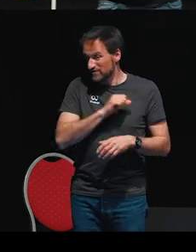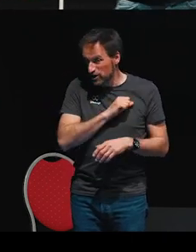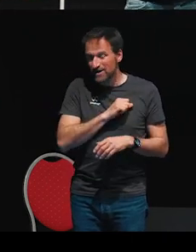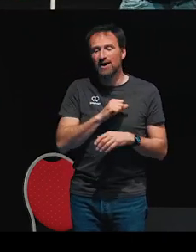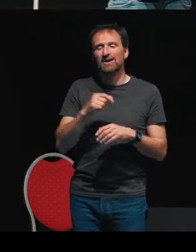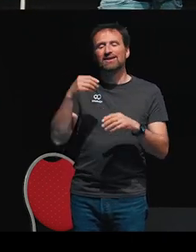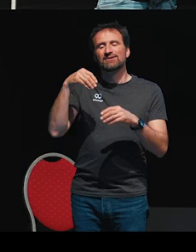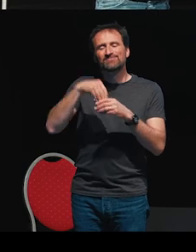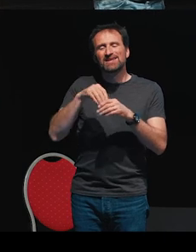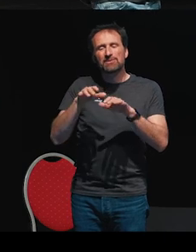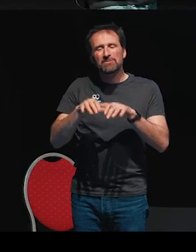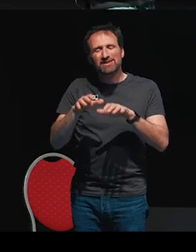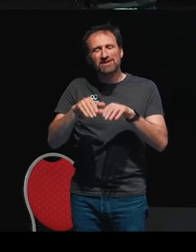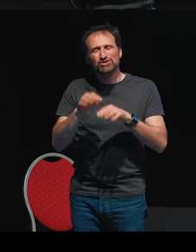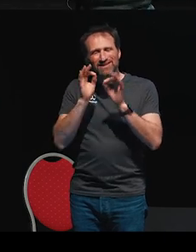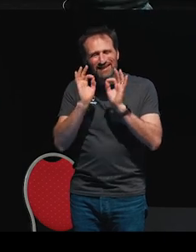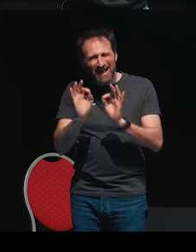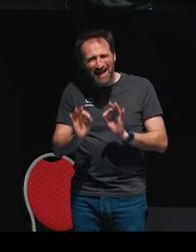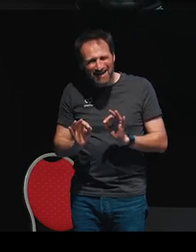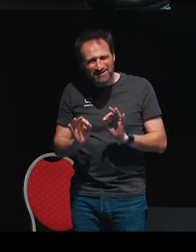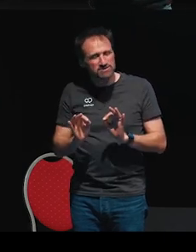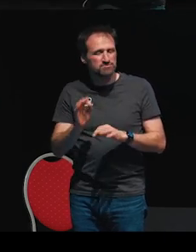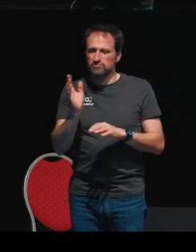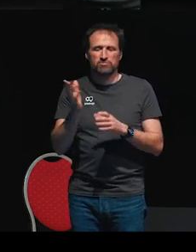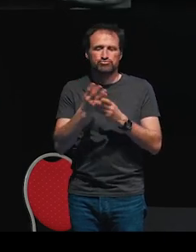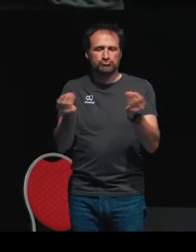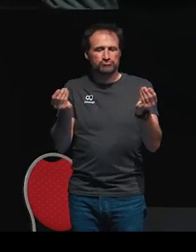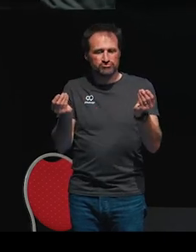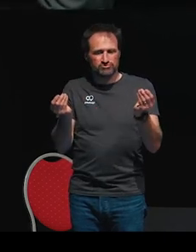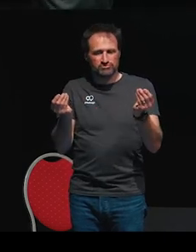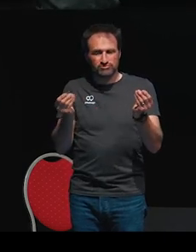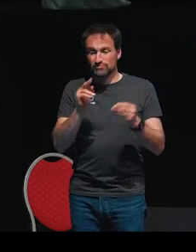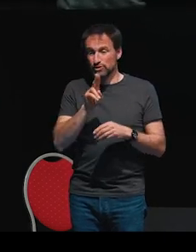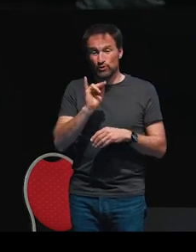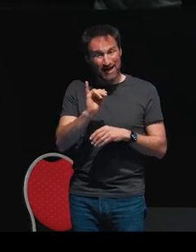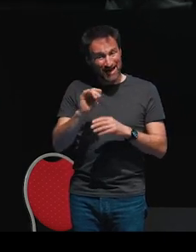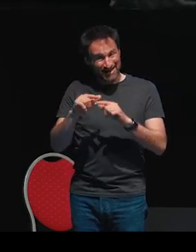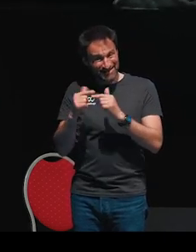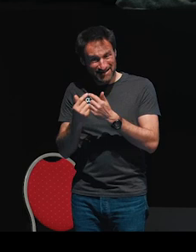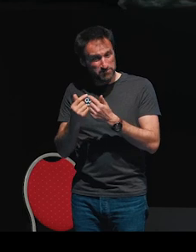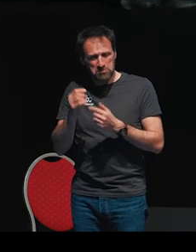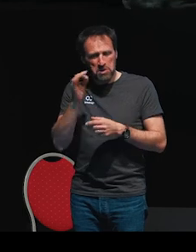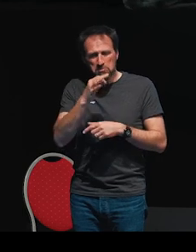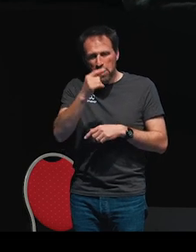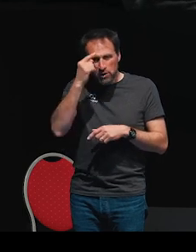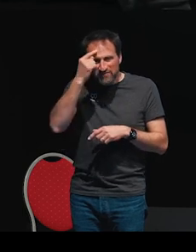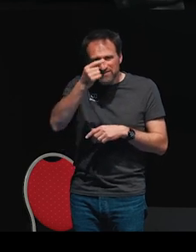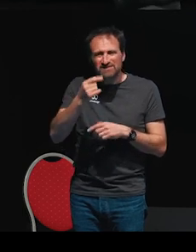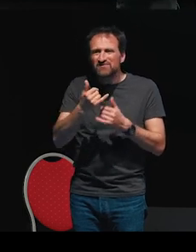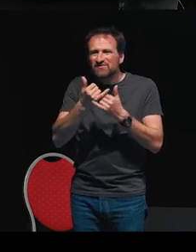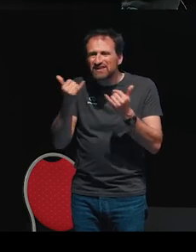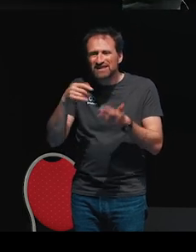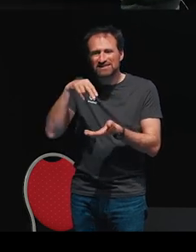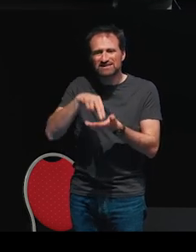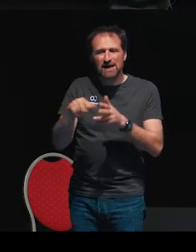details. Your UI team don't need to know about state management at all.